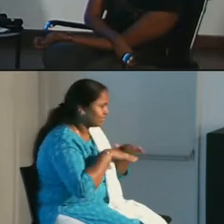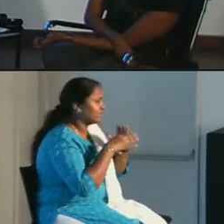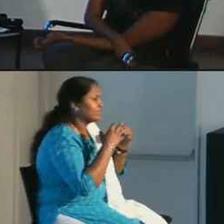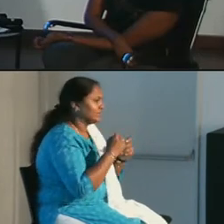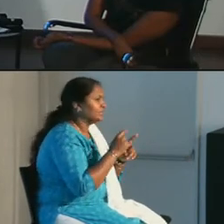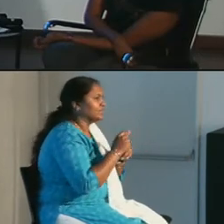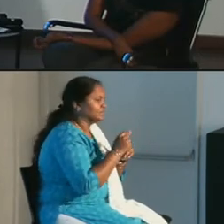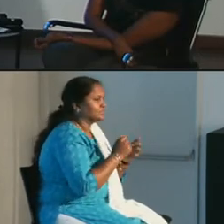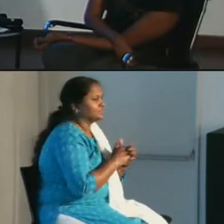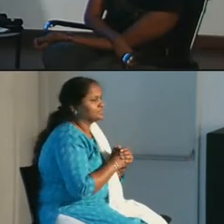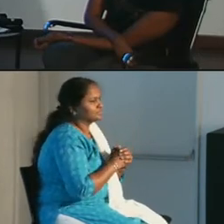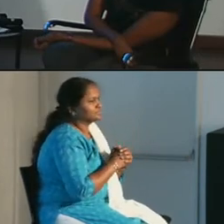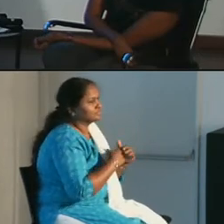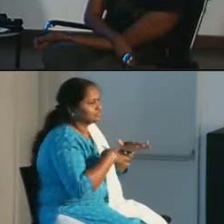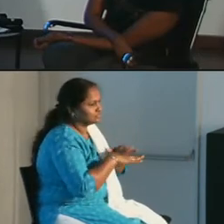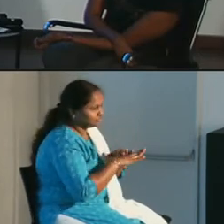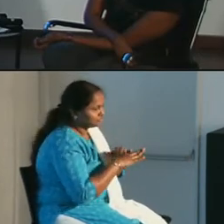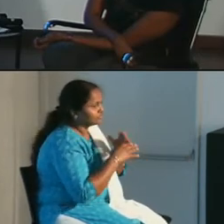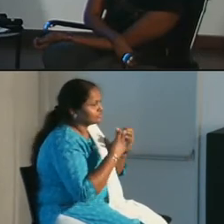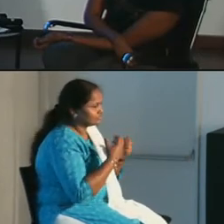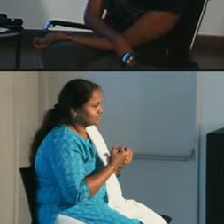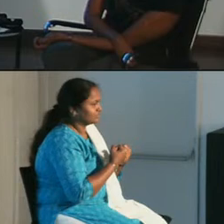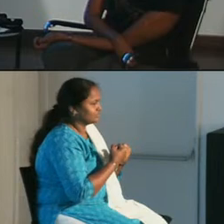premise. In terms of